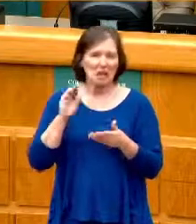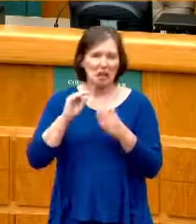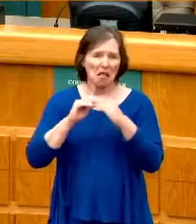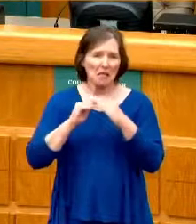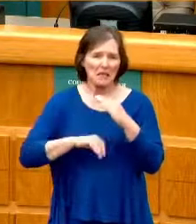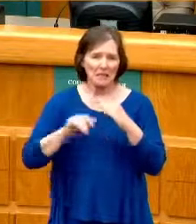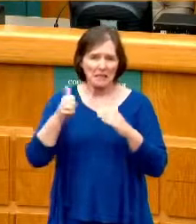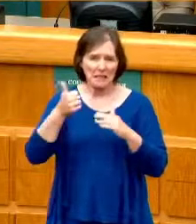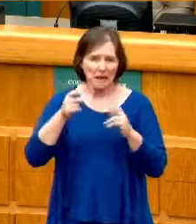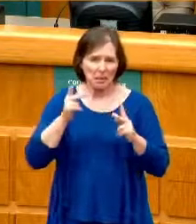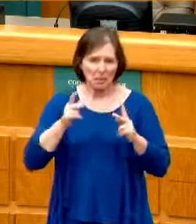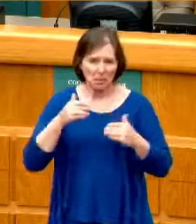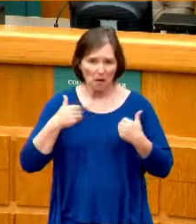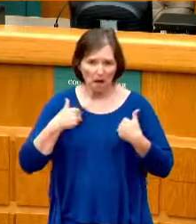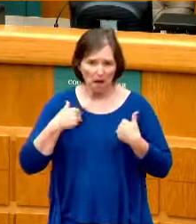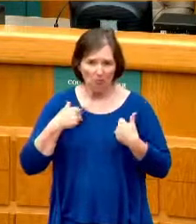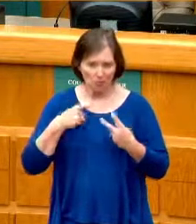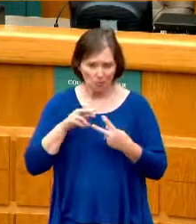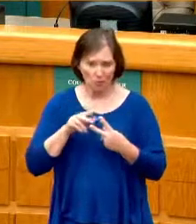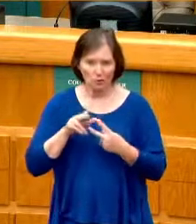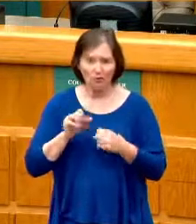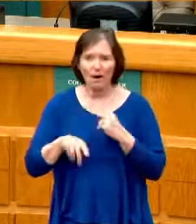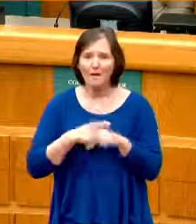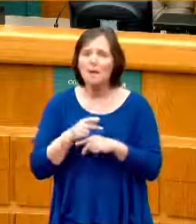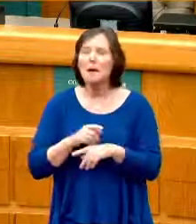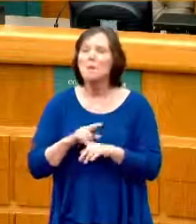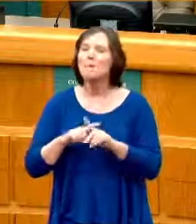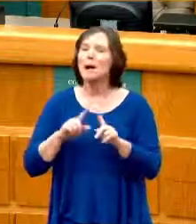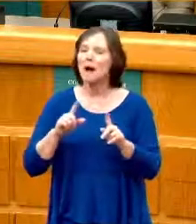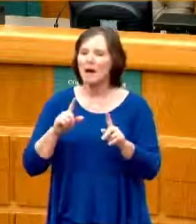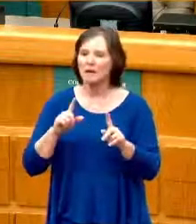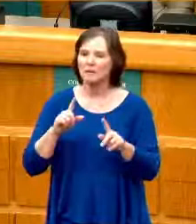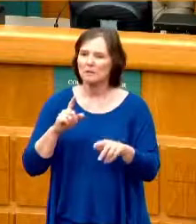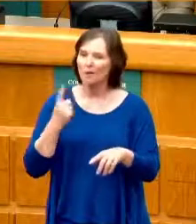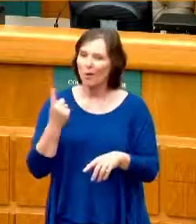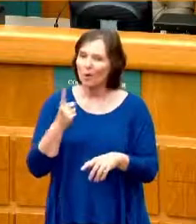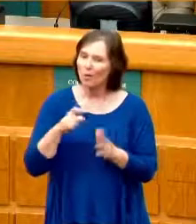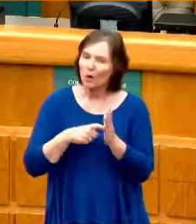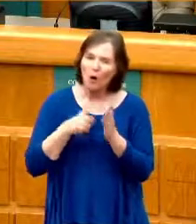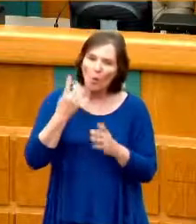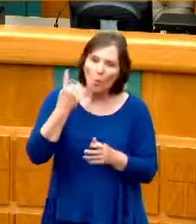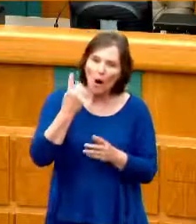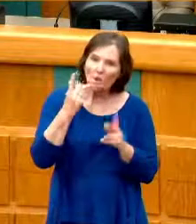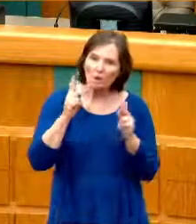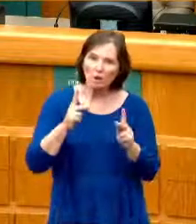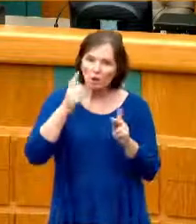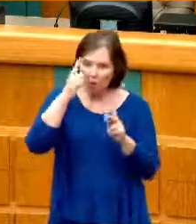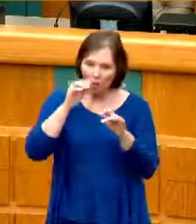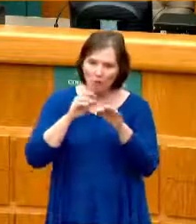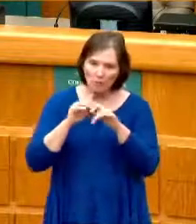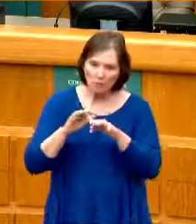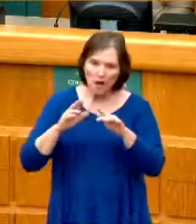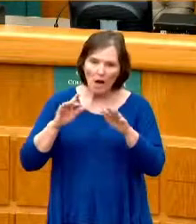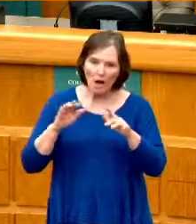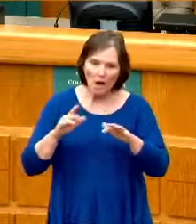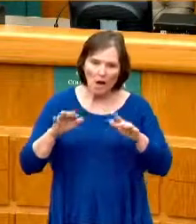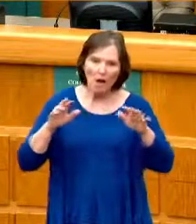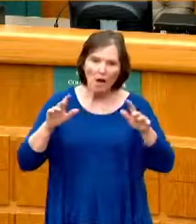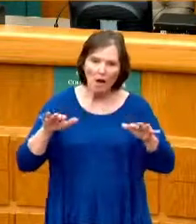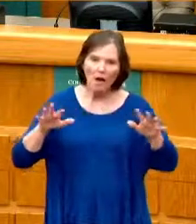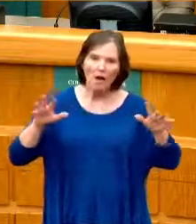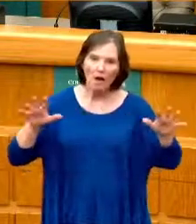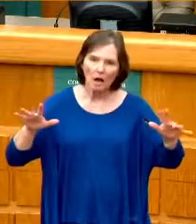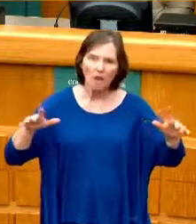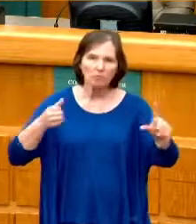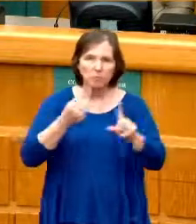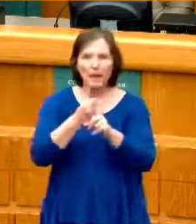that variant to spread throughout the state of Texas and throughout the United States. And so we're asking you to still be very